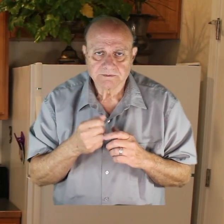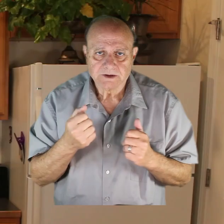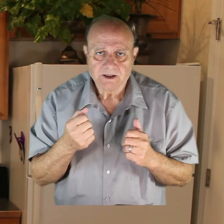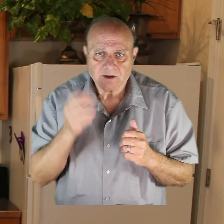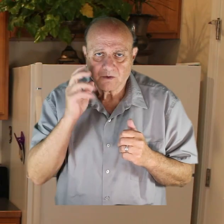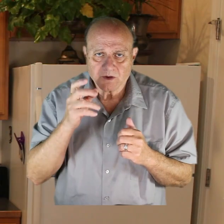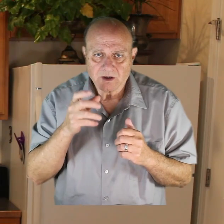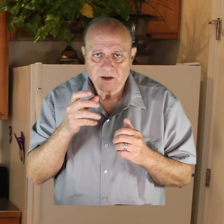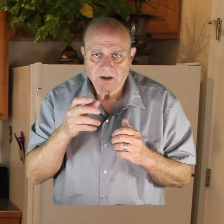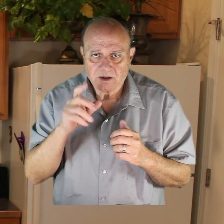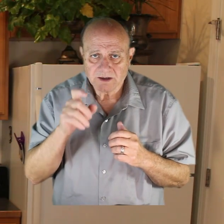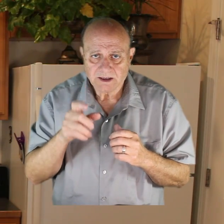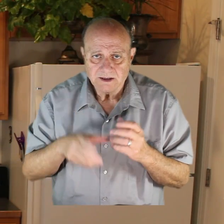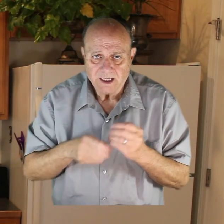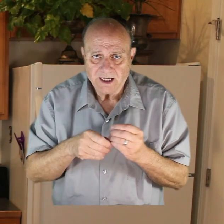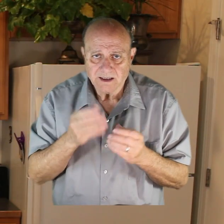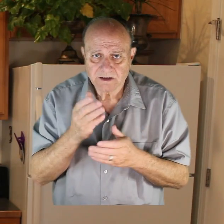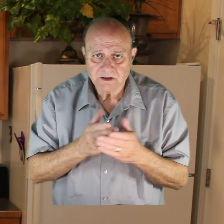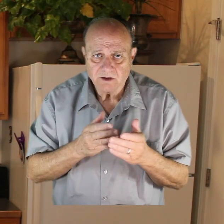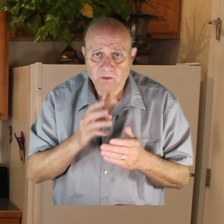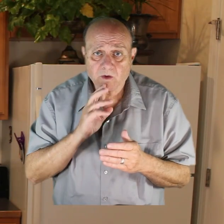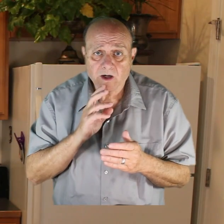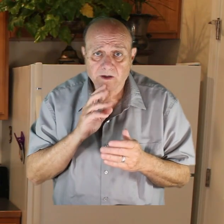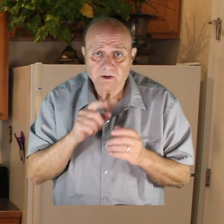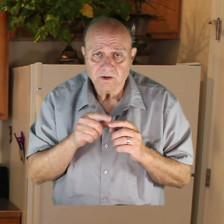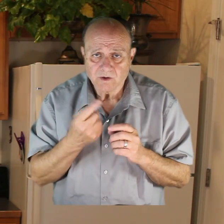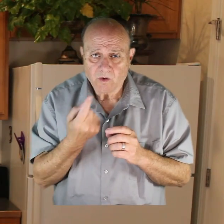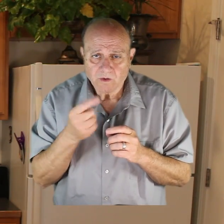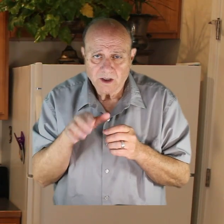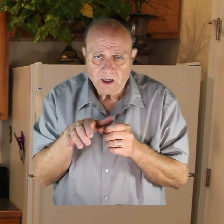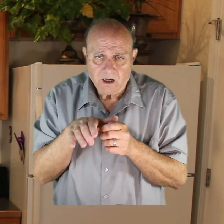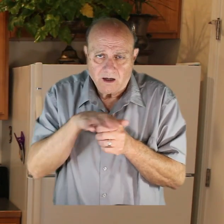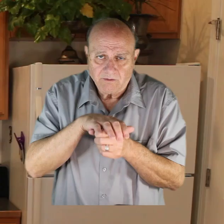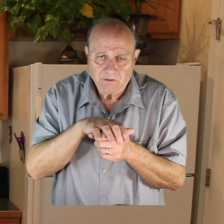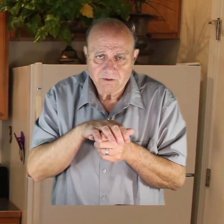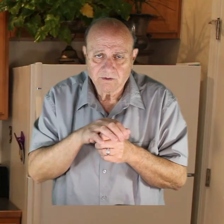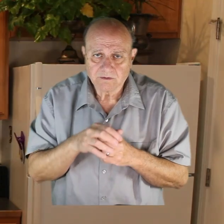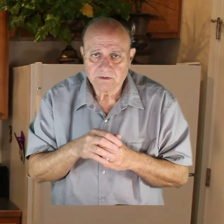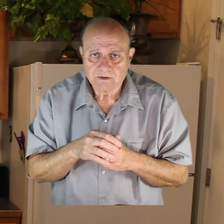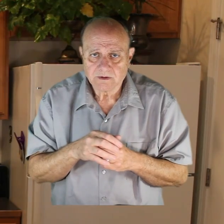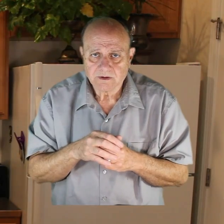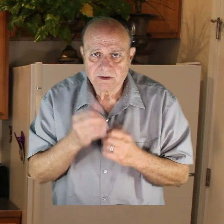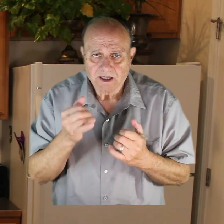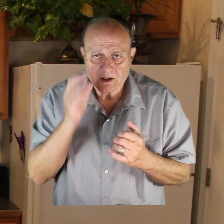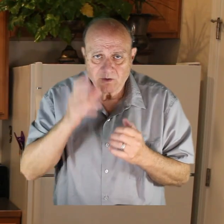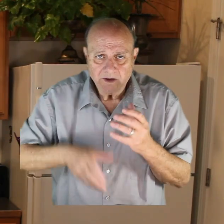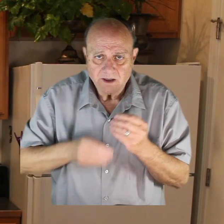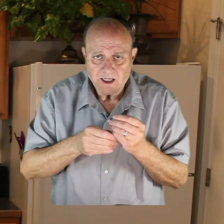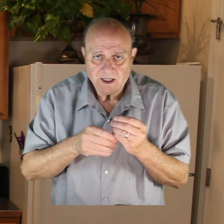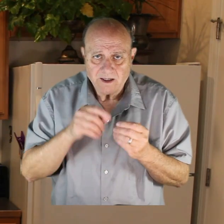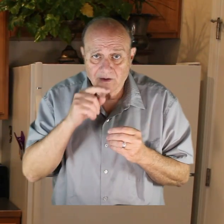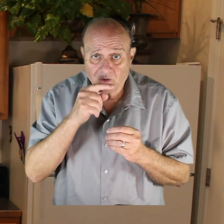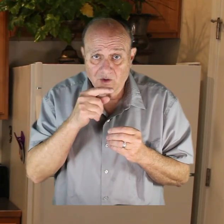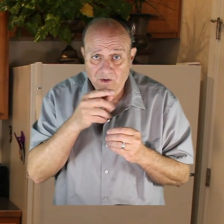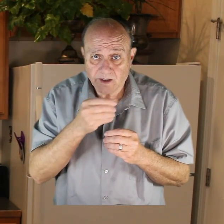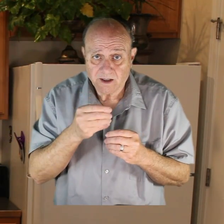Stir that down, and I will need to add a little bit of water to just cover. Now I'm going to